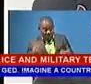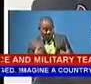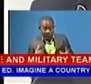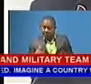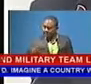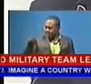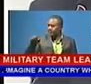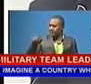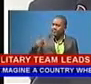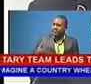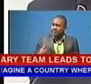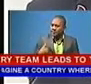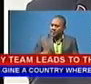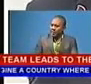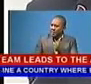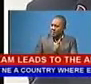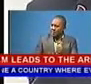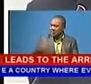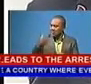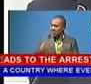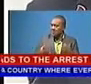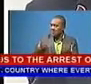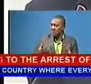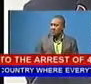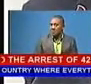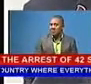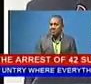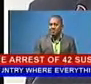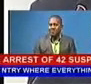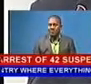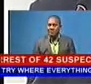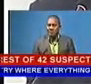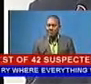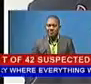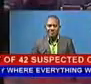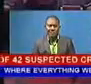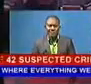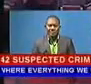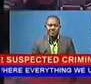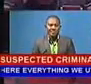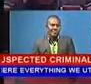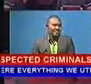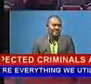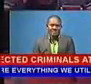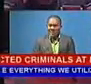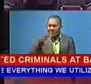Yes, my lord, to assist the court. There's a soft version. My lord, is this re-examination?